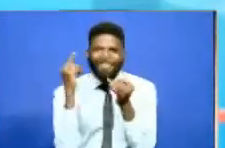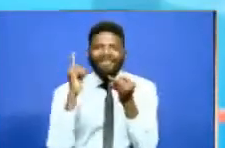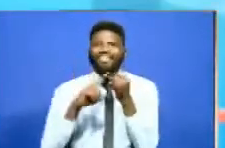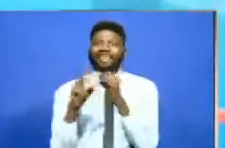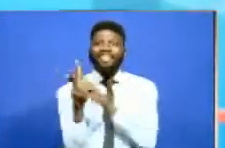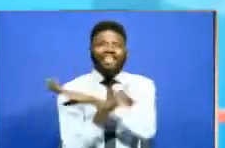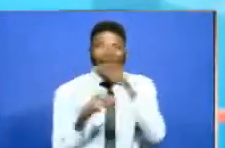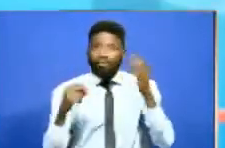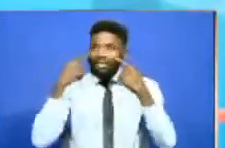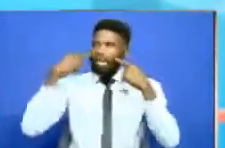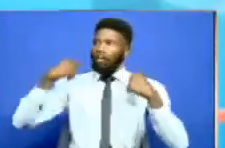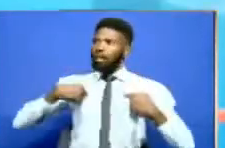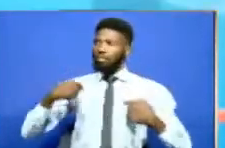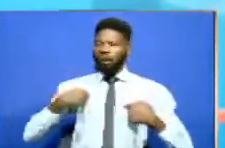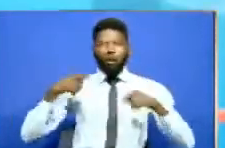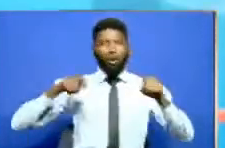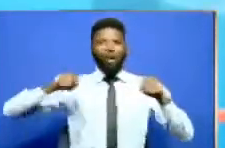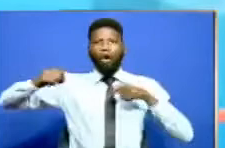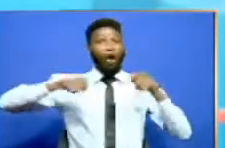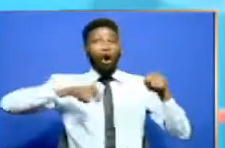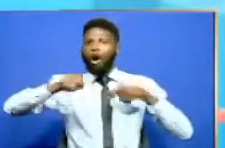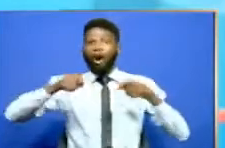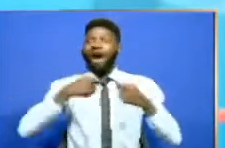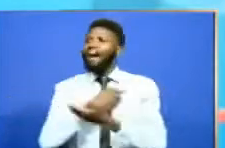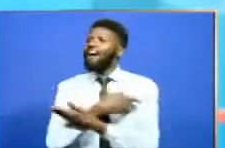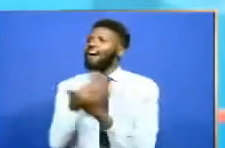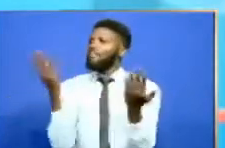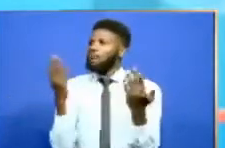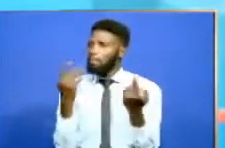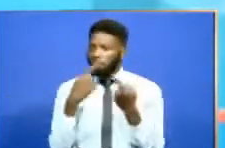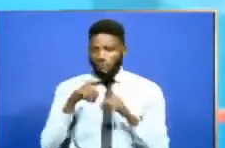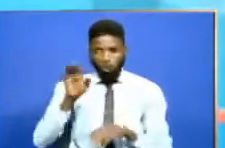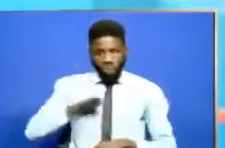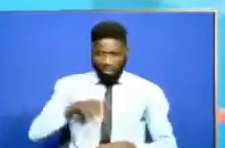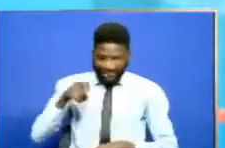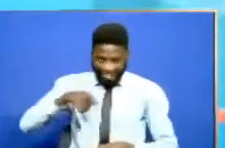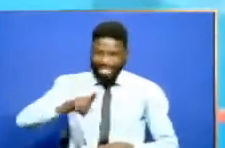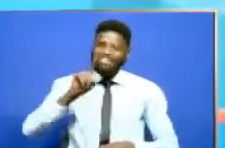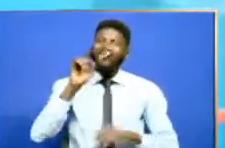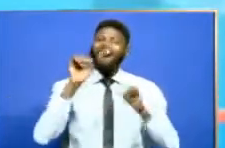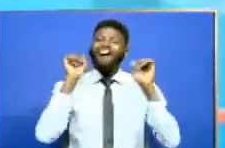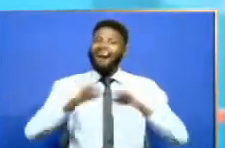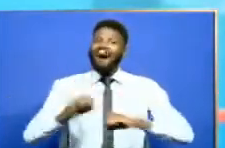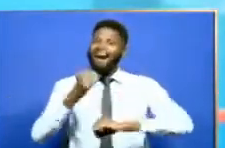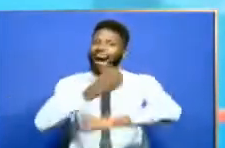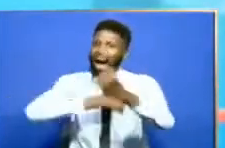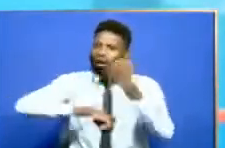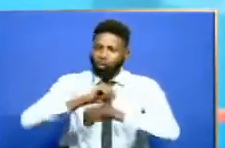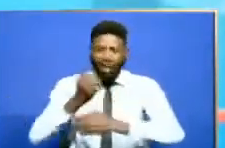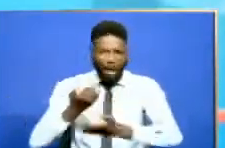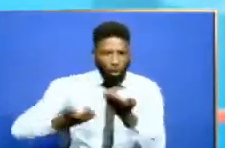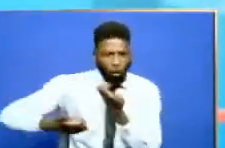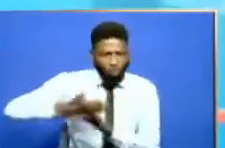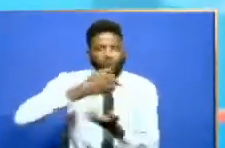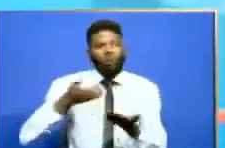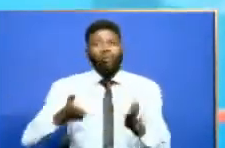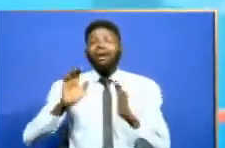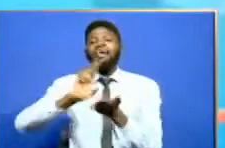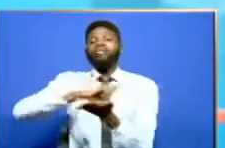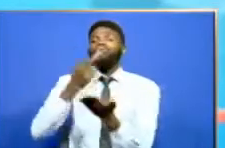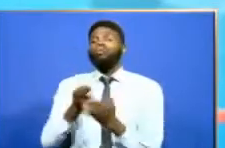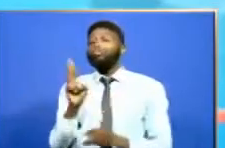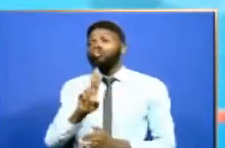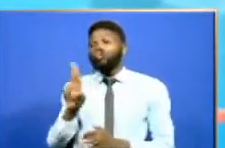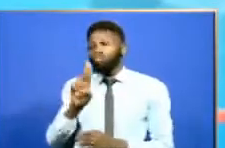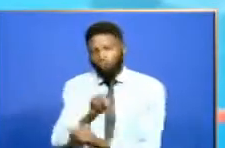control everything. But women can actually be more economical even when it comes to use of resources than the male. So